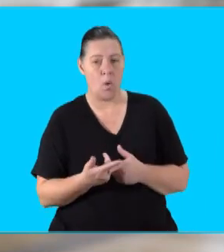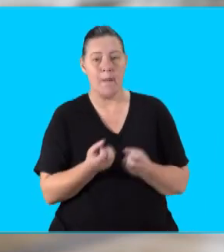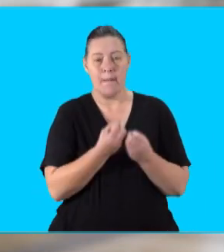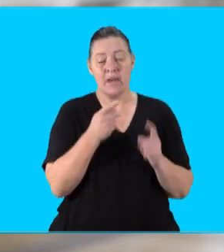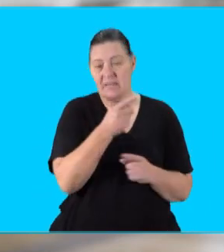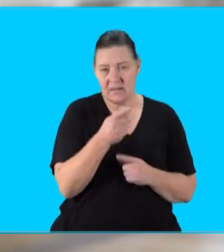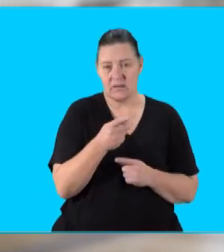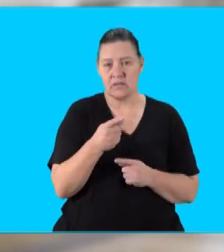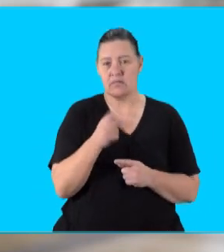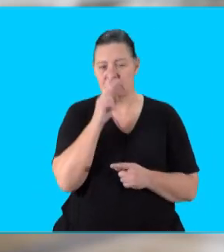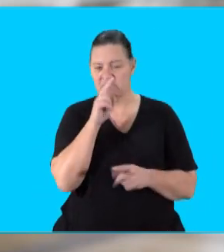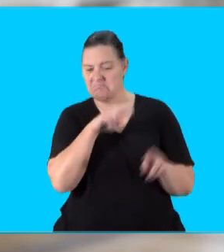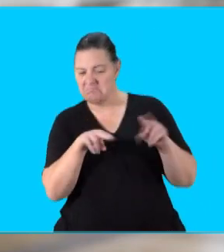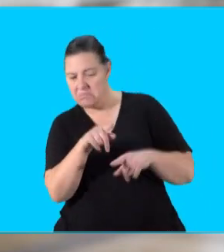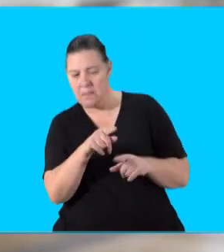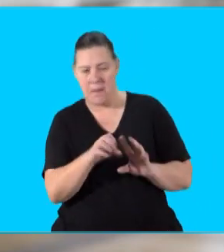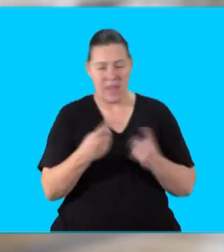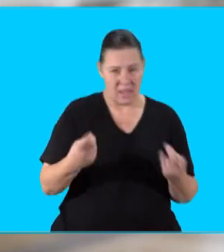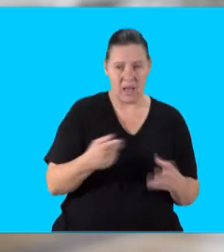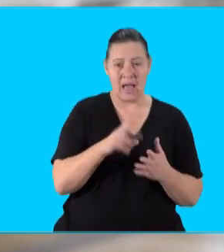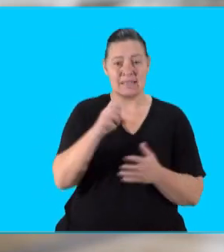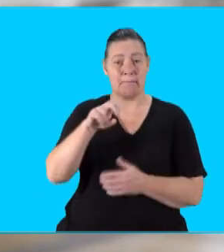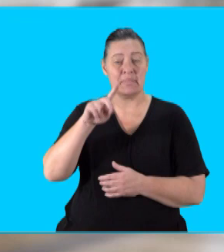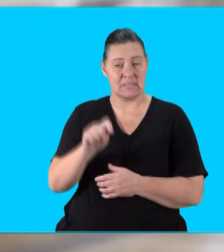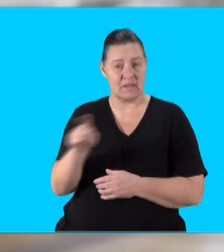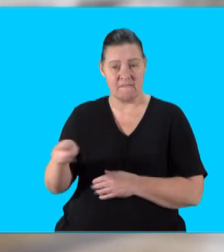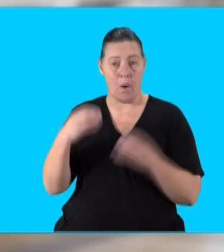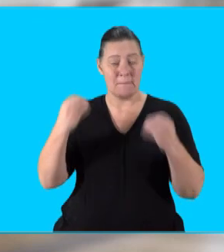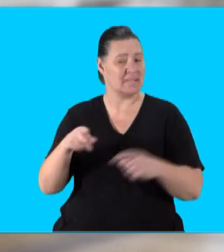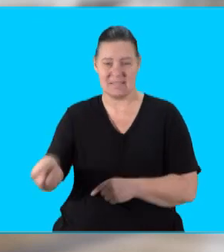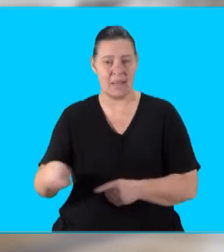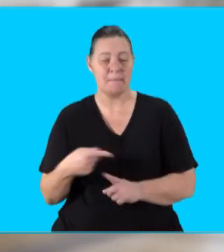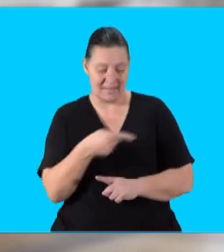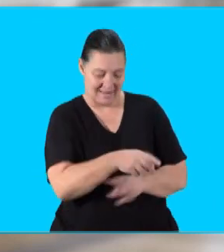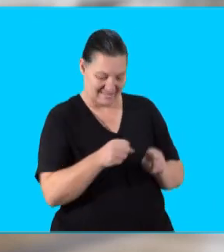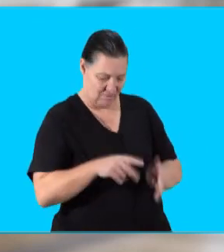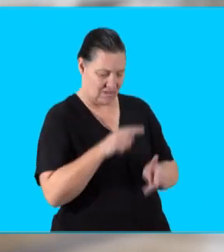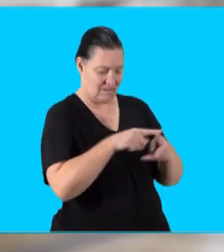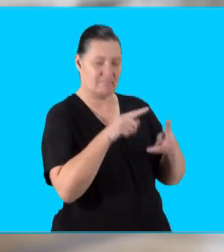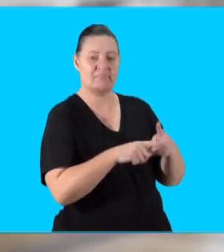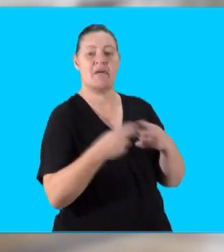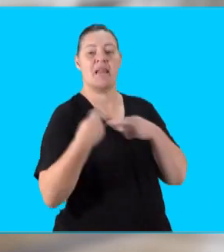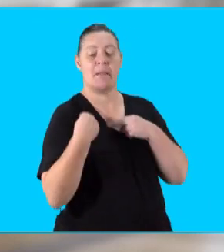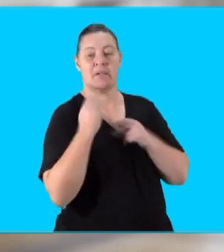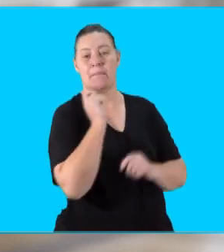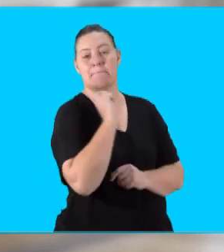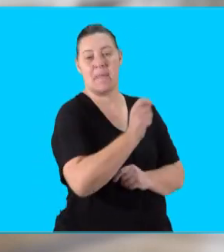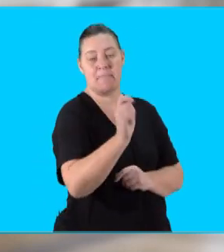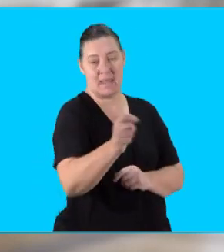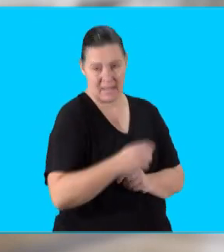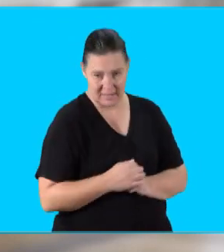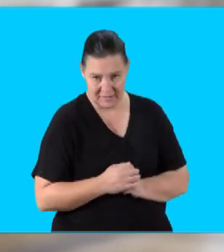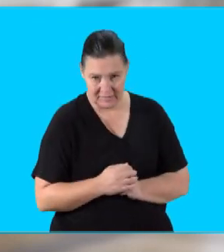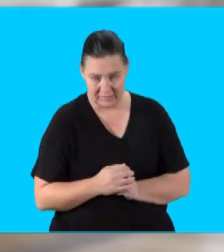business recklessly so those debts will not belong to the business, but those directors will be liable to pay those